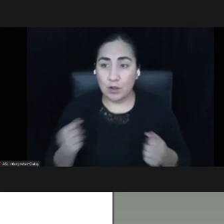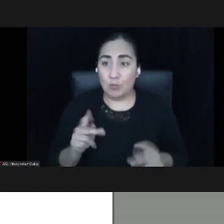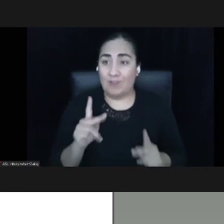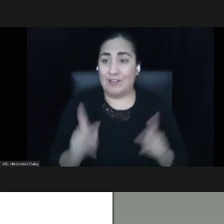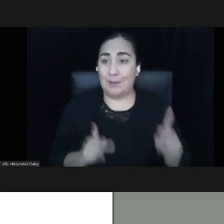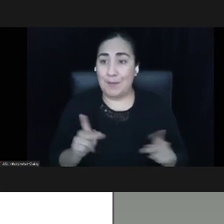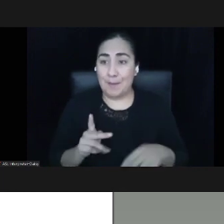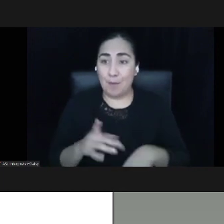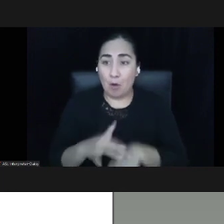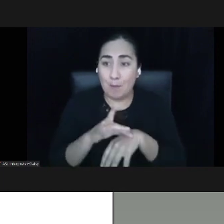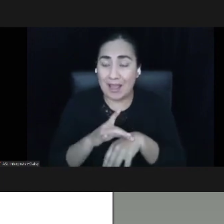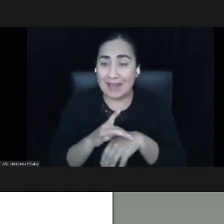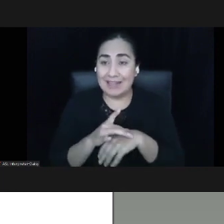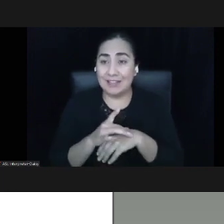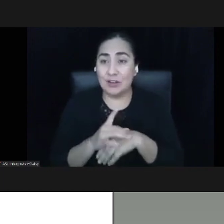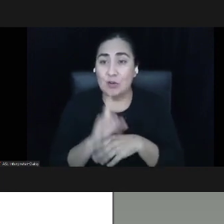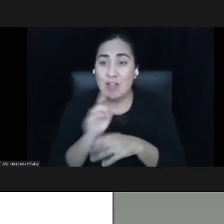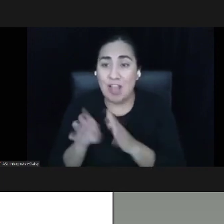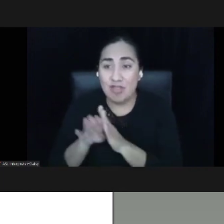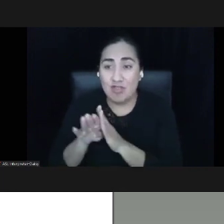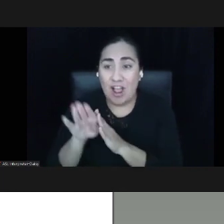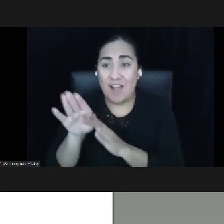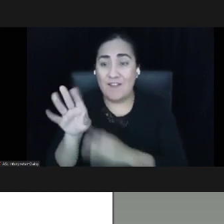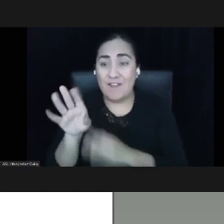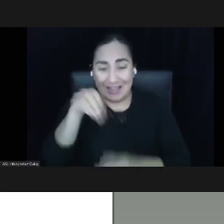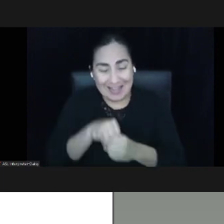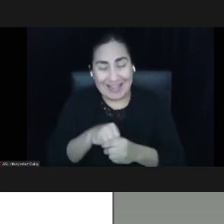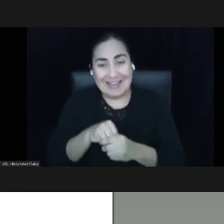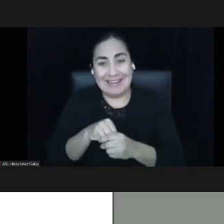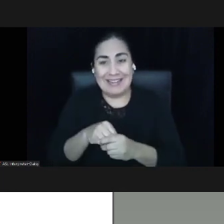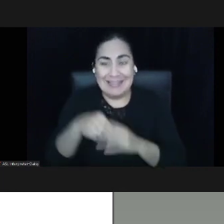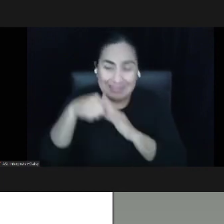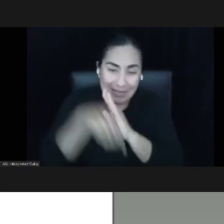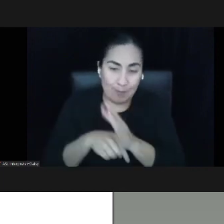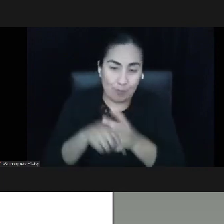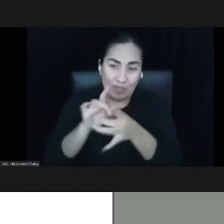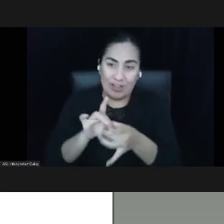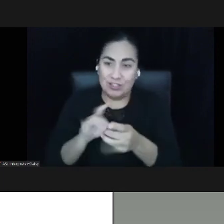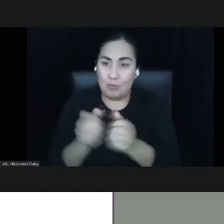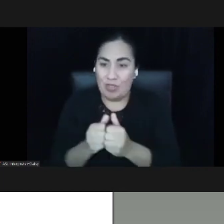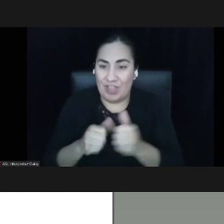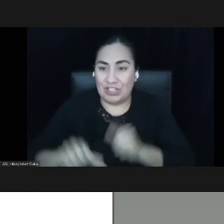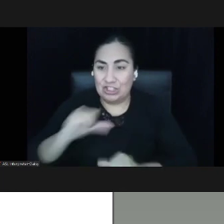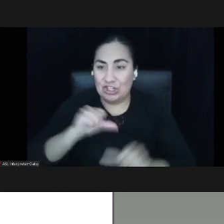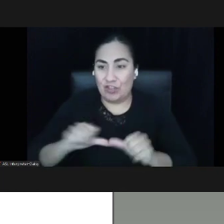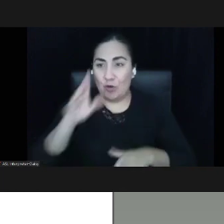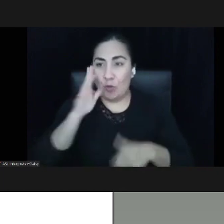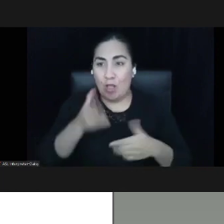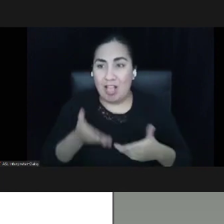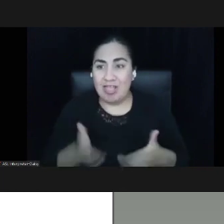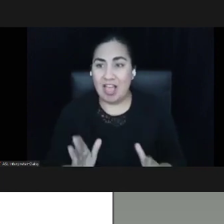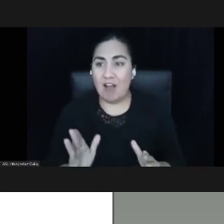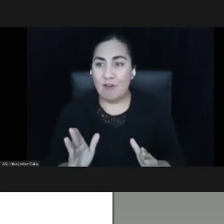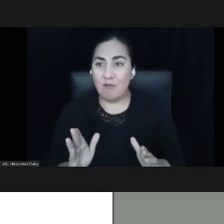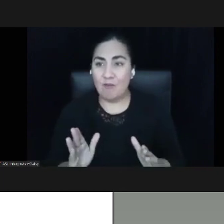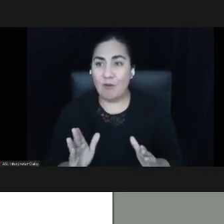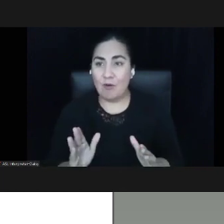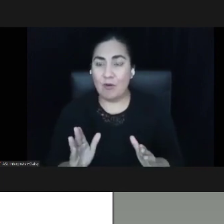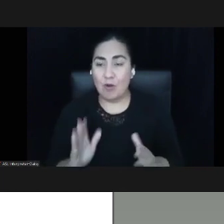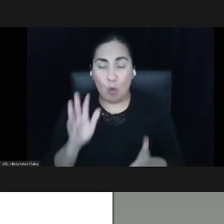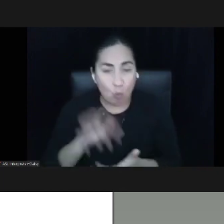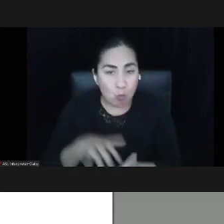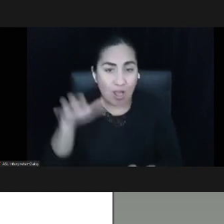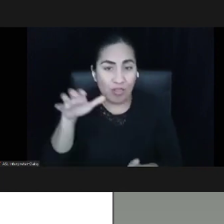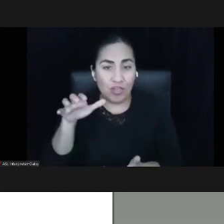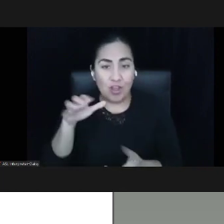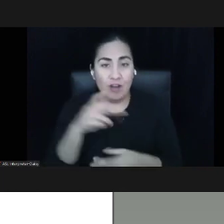thriving by being in deep relationship with one another, that allow for the wealth of the